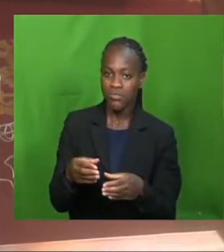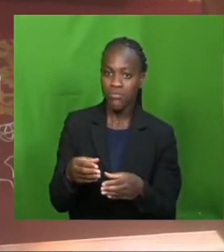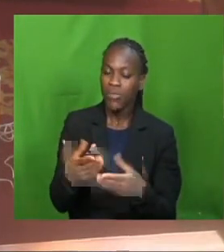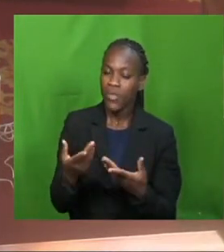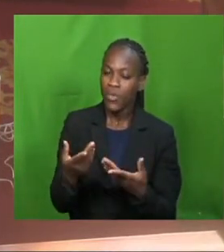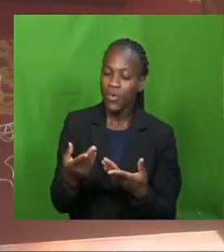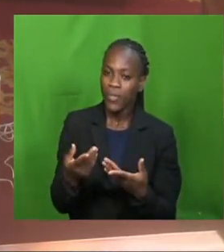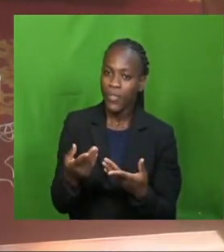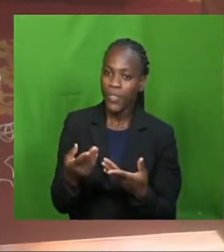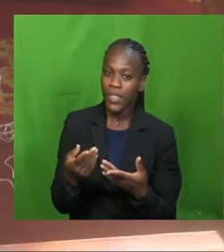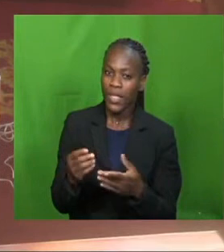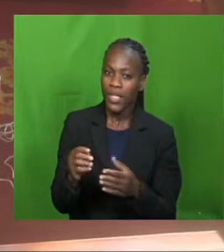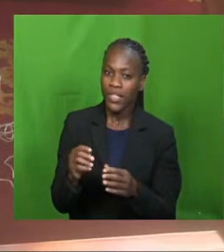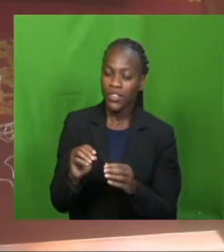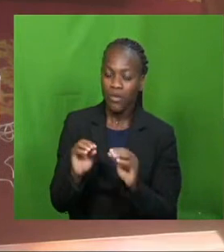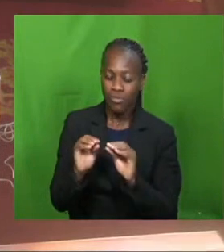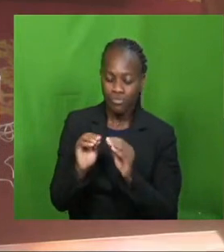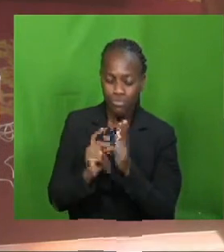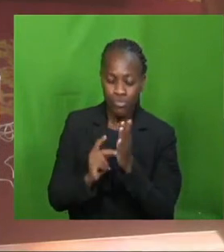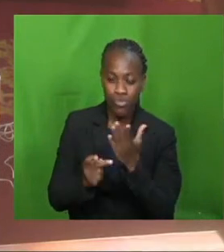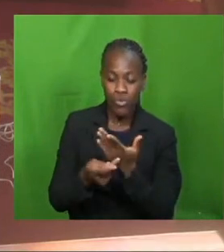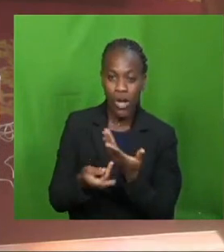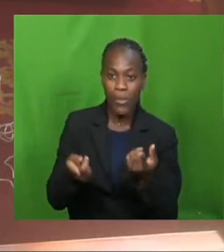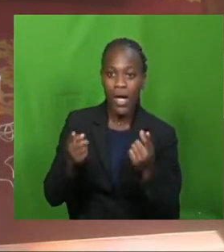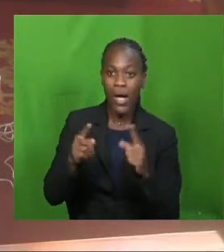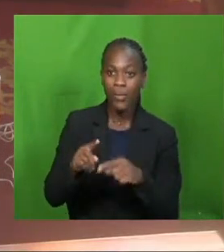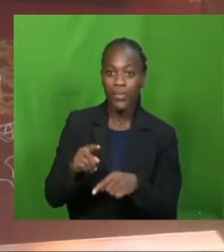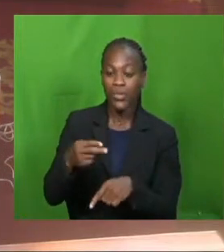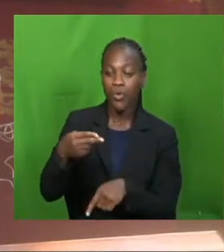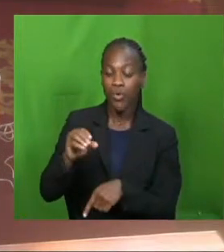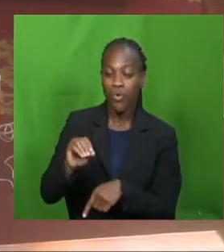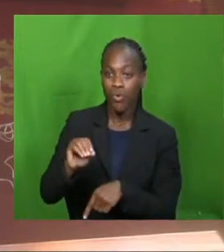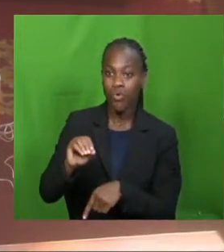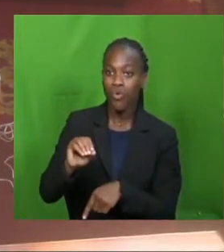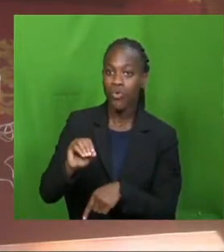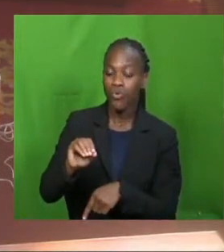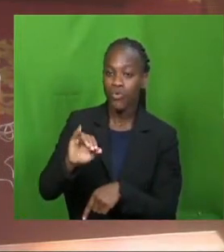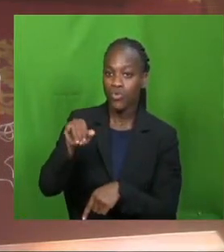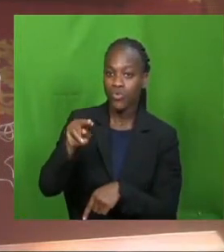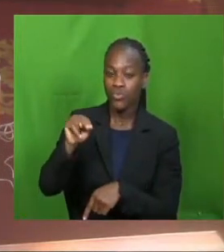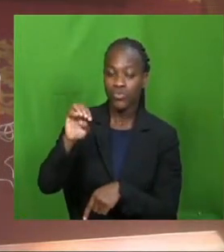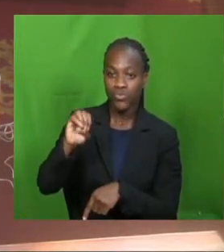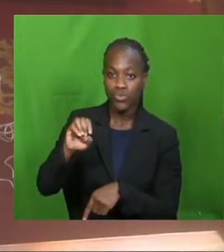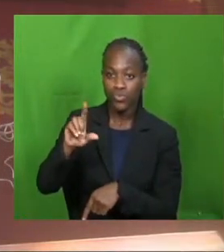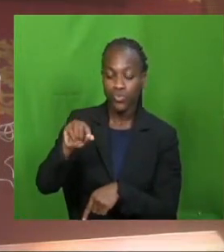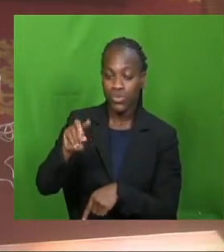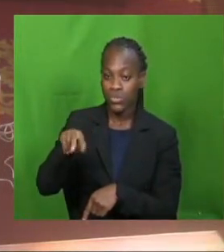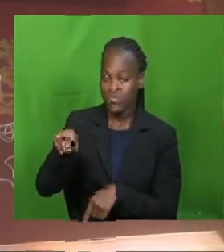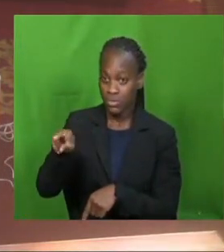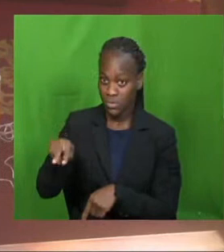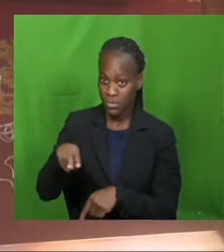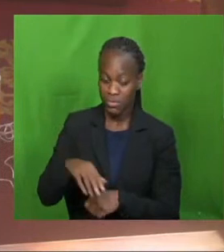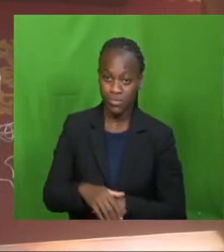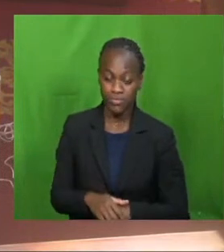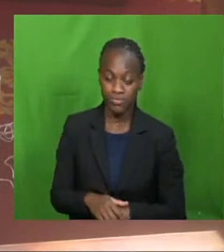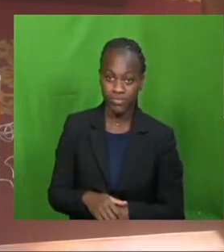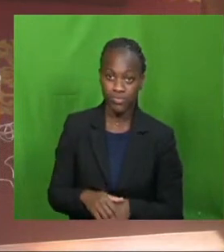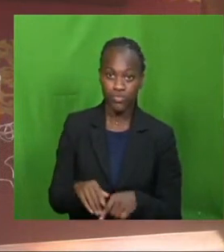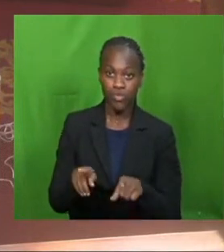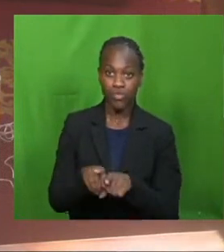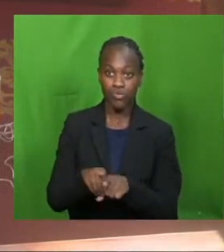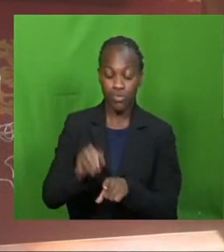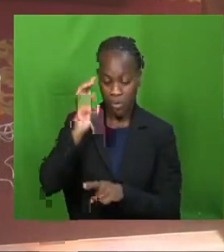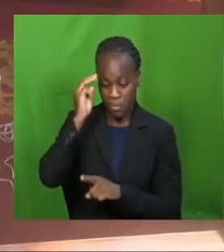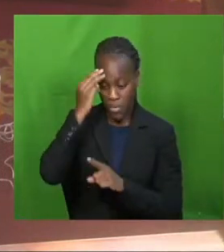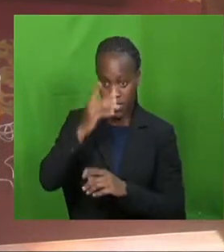took place in Ho on the 20th of June 2022. On a regular basis, Mr. Speaker, the Ministry of the Interior also updates